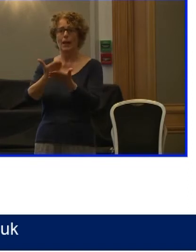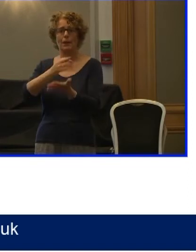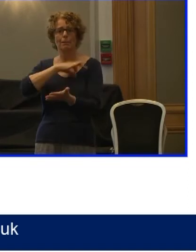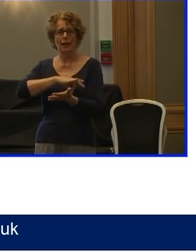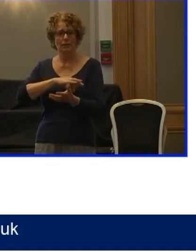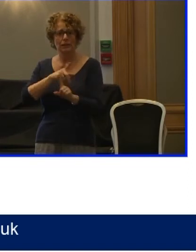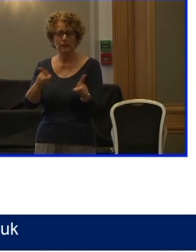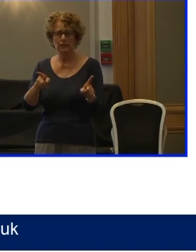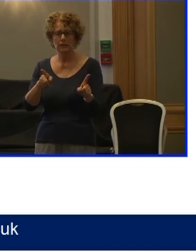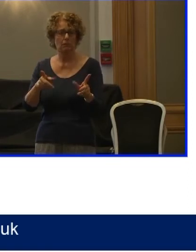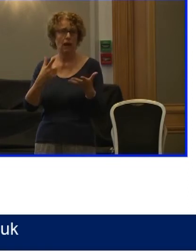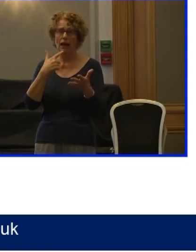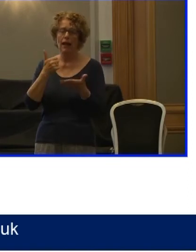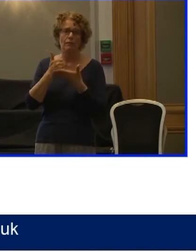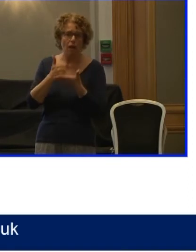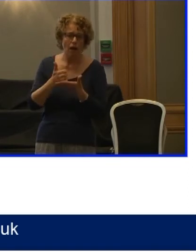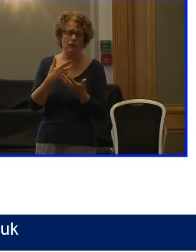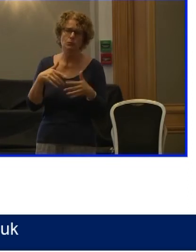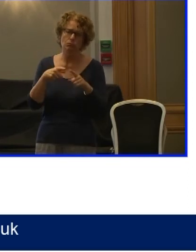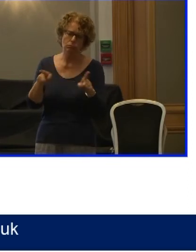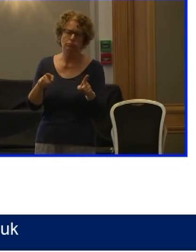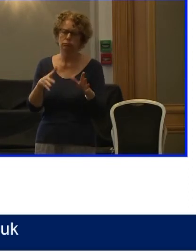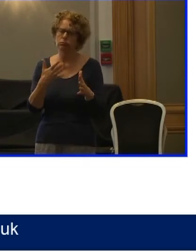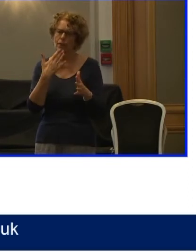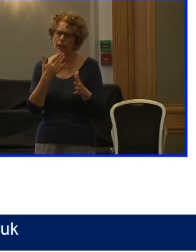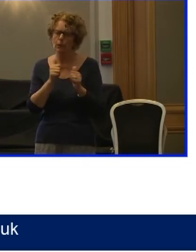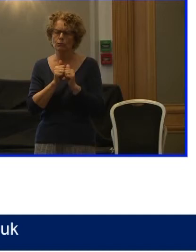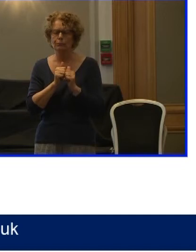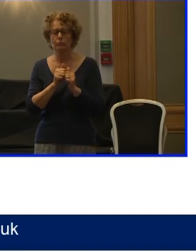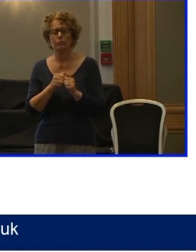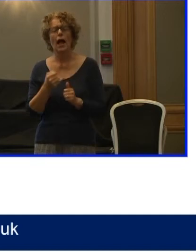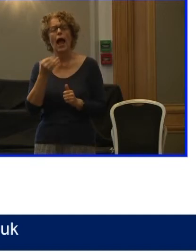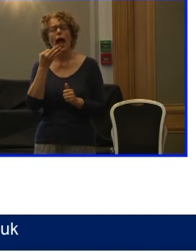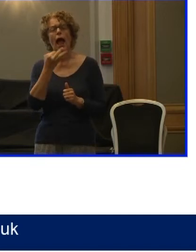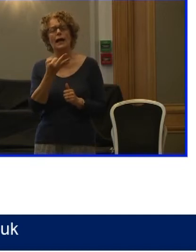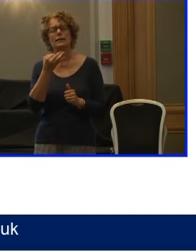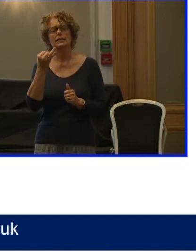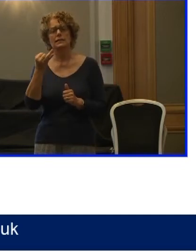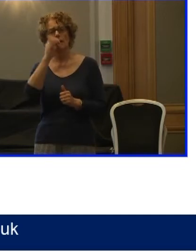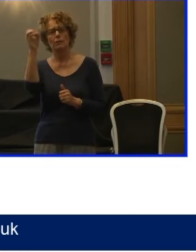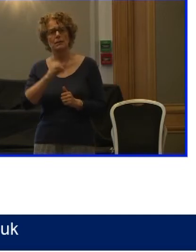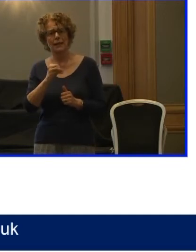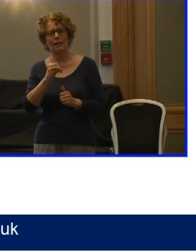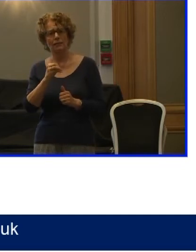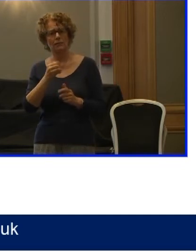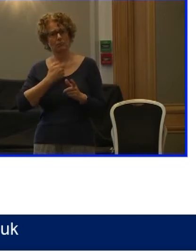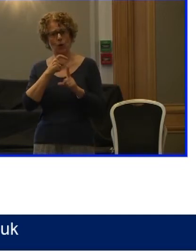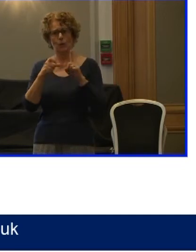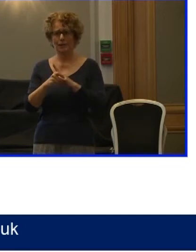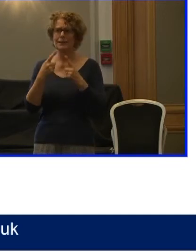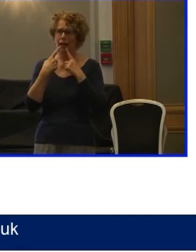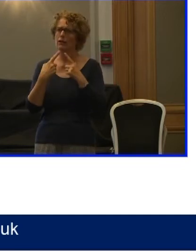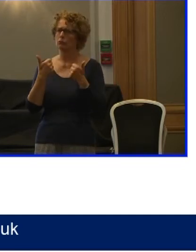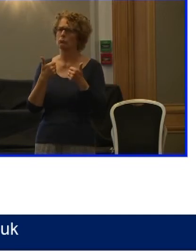how to claim your benefits was massively well received. 87% of our community found it made a positive difference.